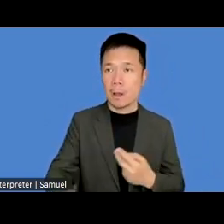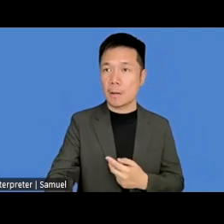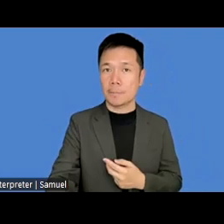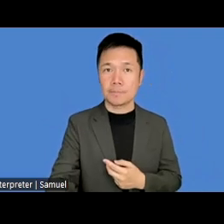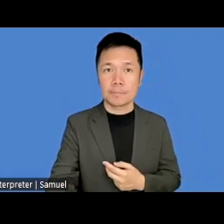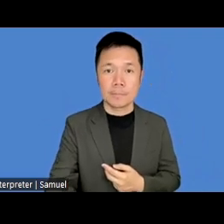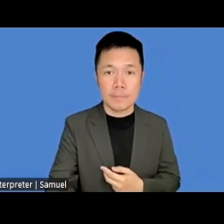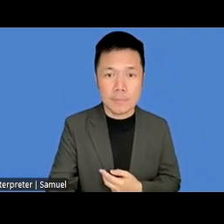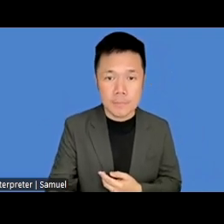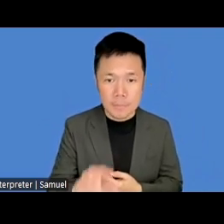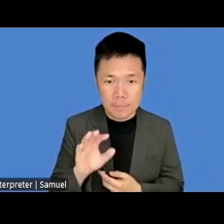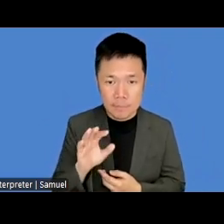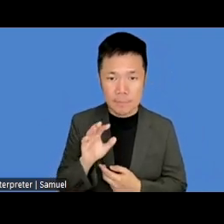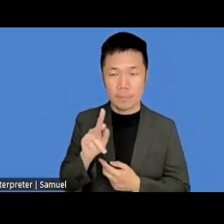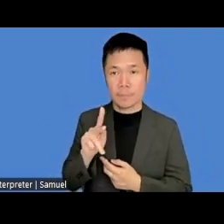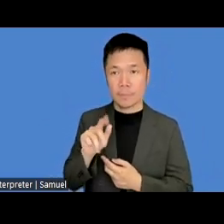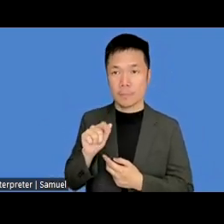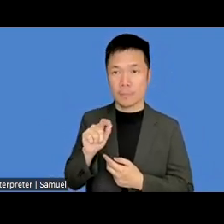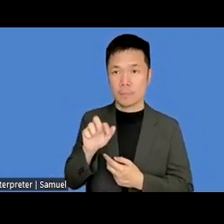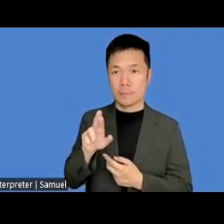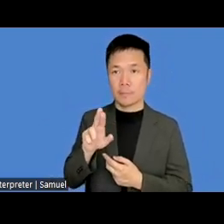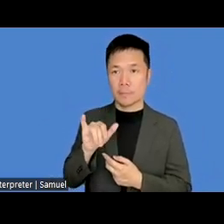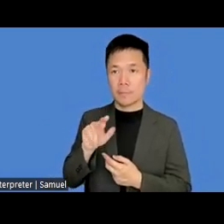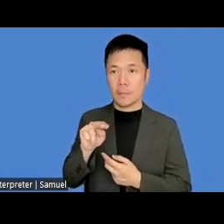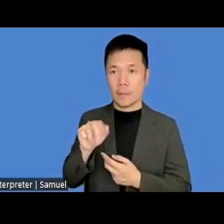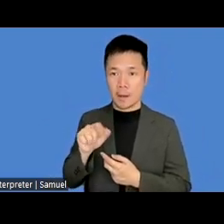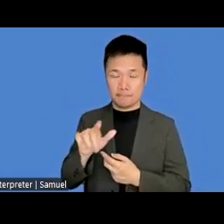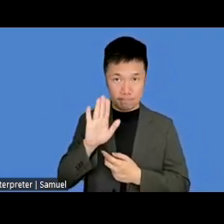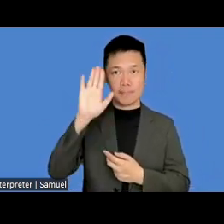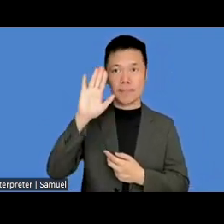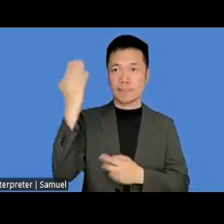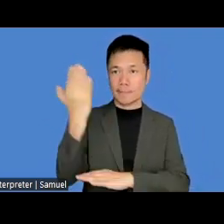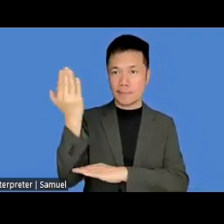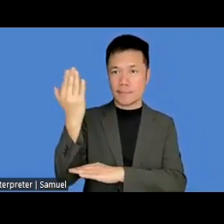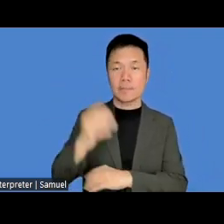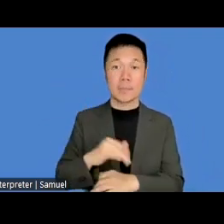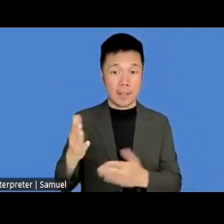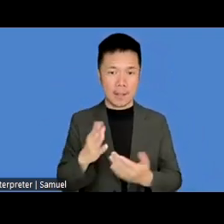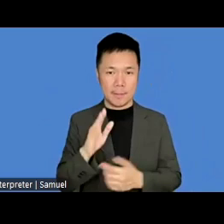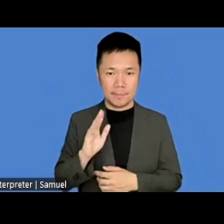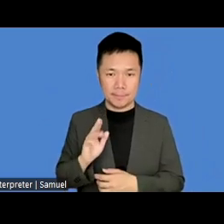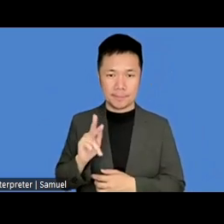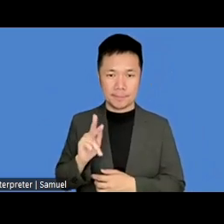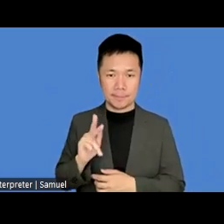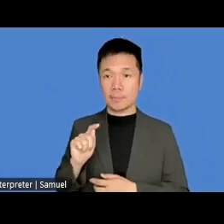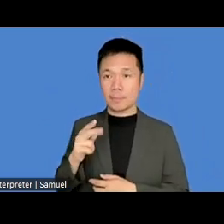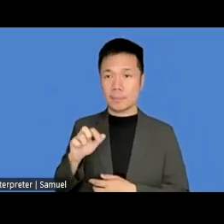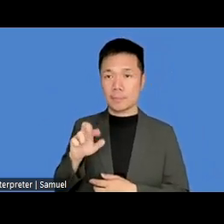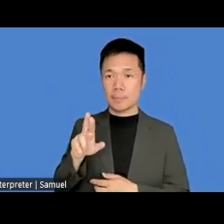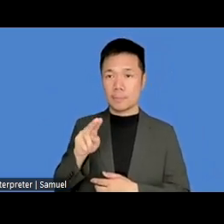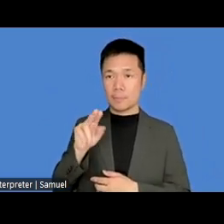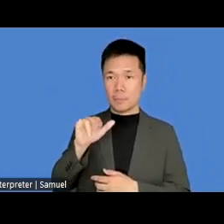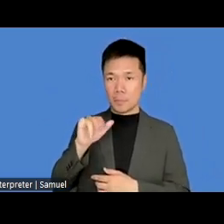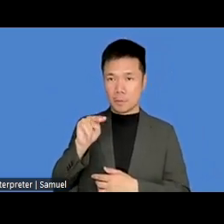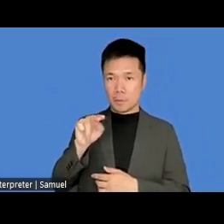Yes, I am. I'm here. Great. Katerina will be presenting on